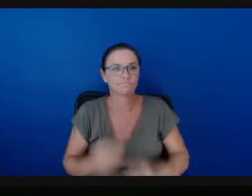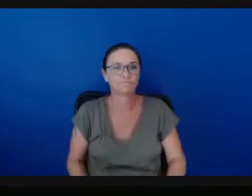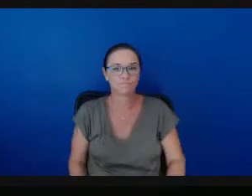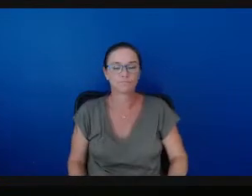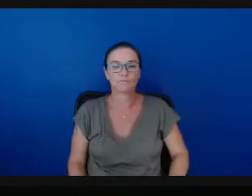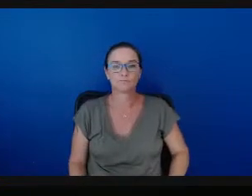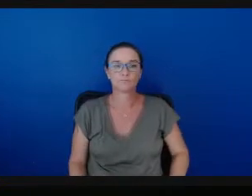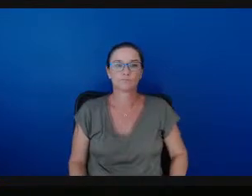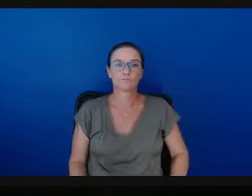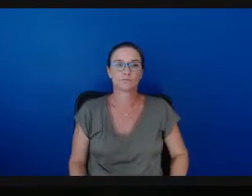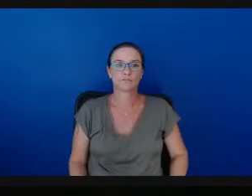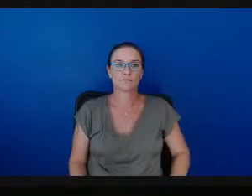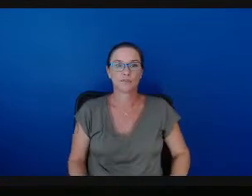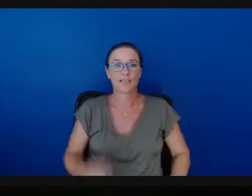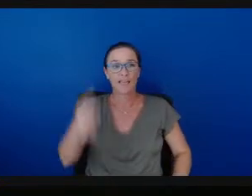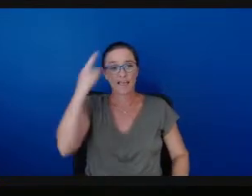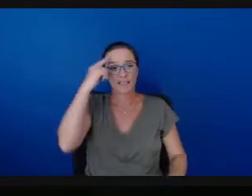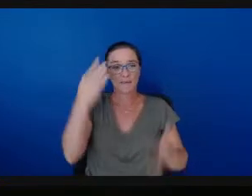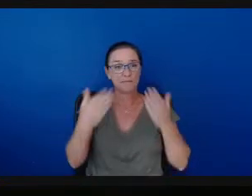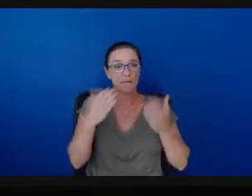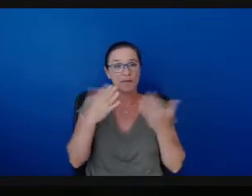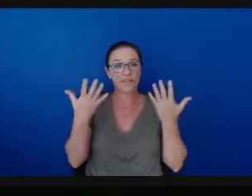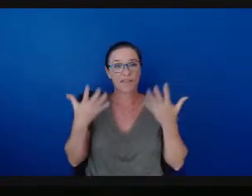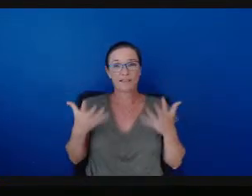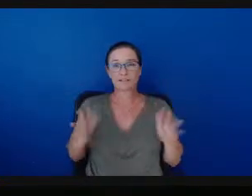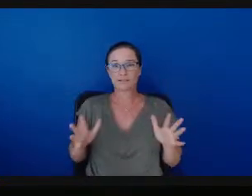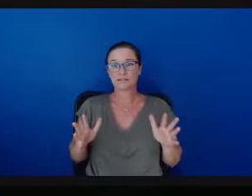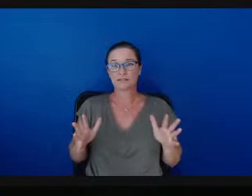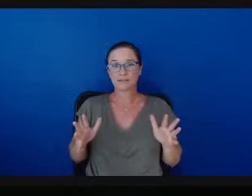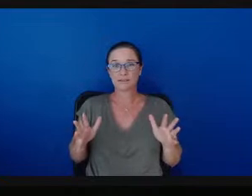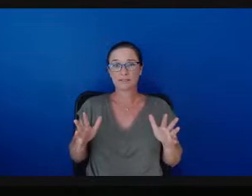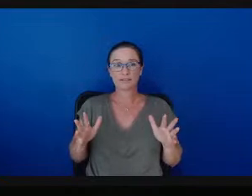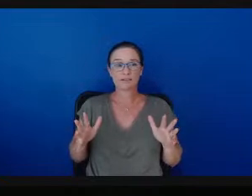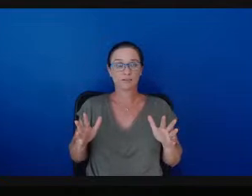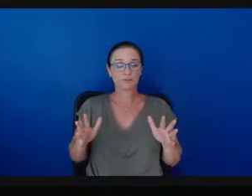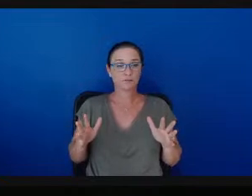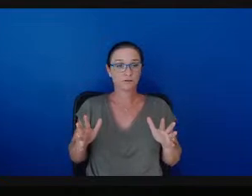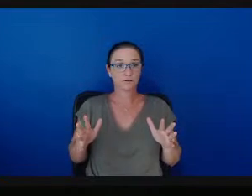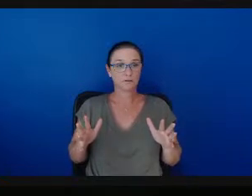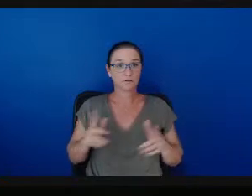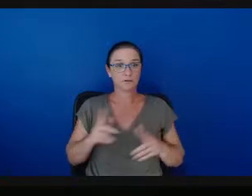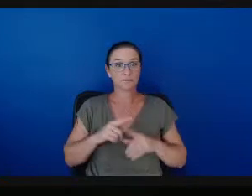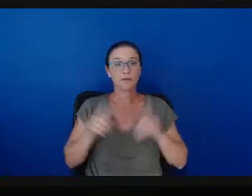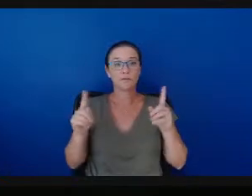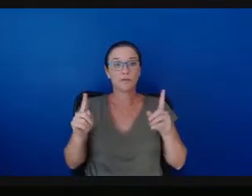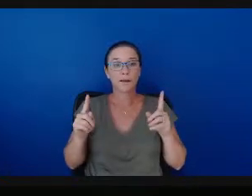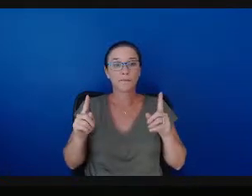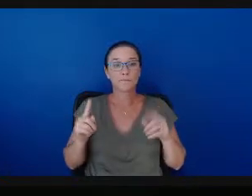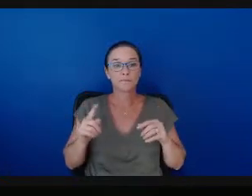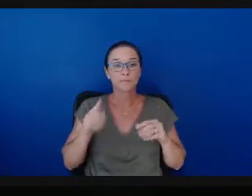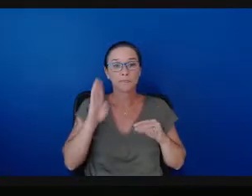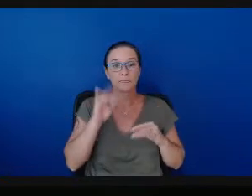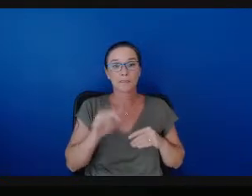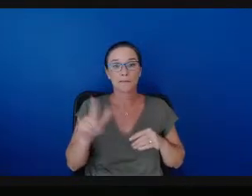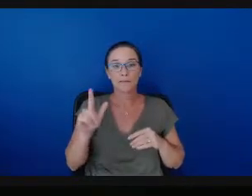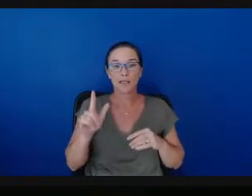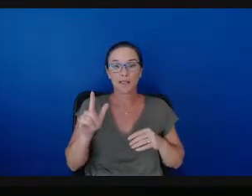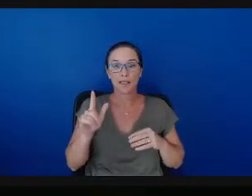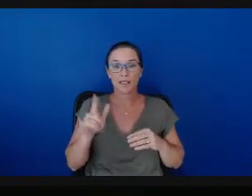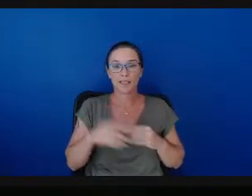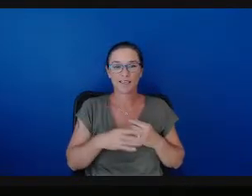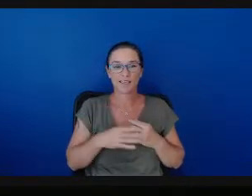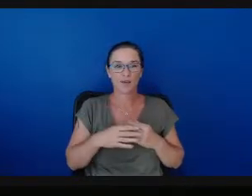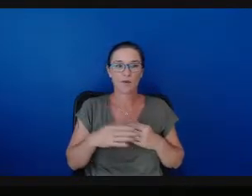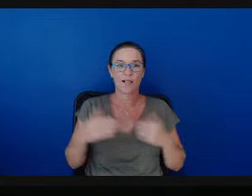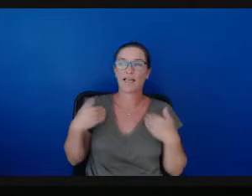Well, I think this might be the last question, unless I see something else in the chat come through. But Billy I have a list asks, too. you have a list to